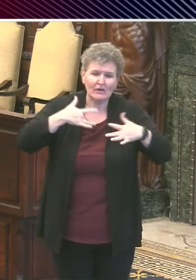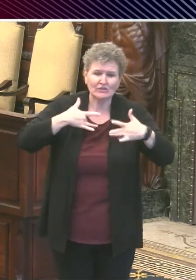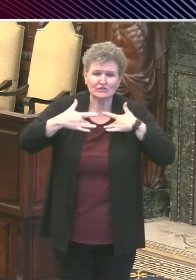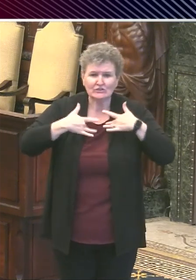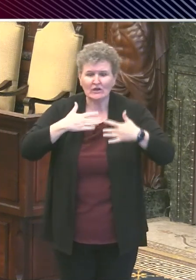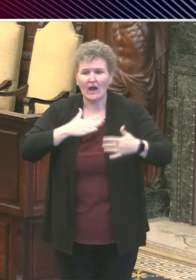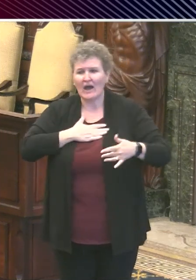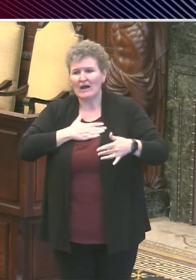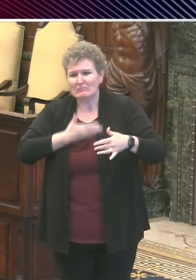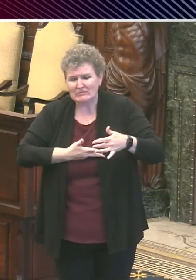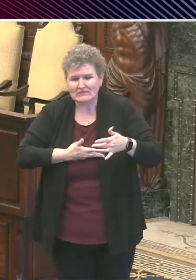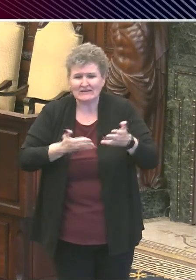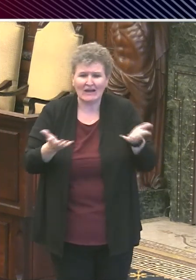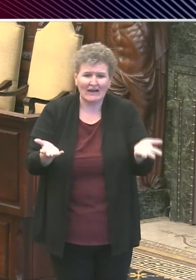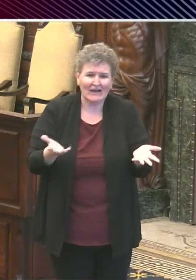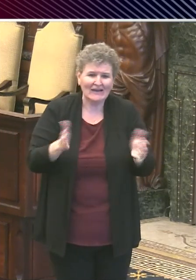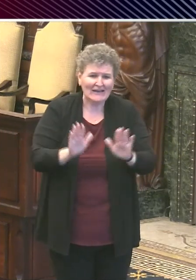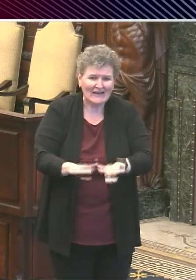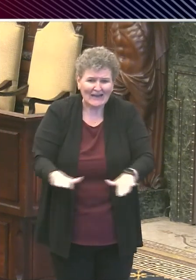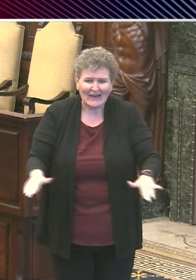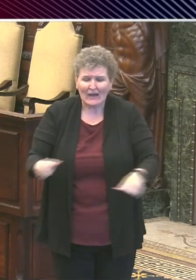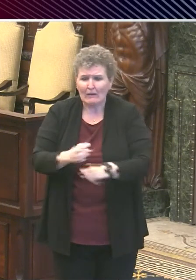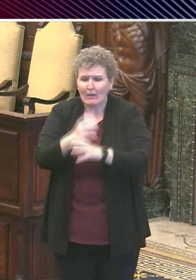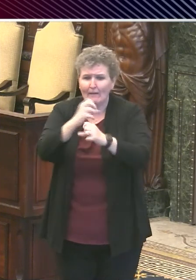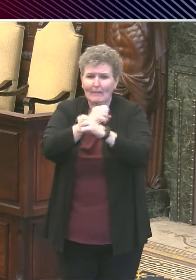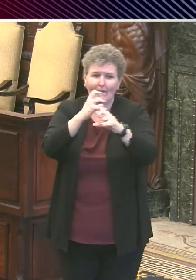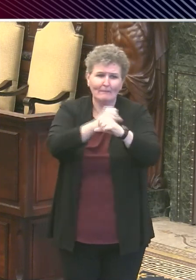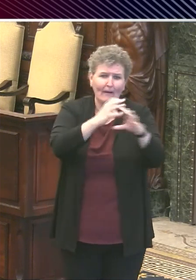kids that are kind of blowing off parts of their limbs,